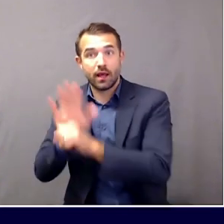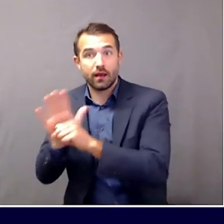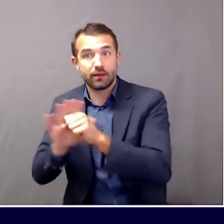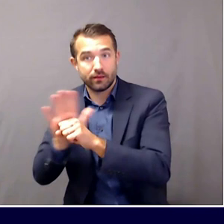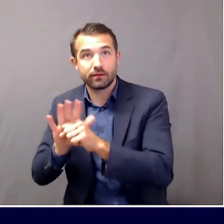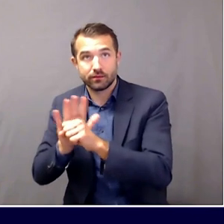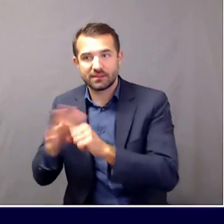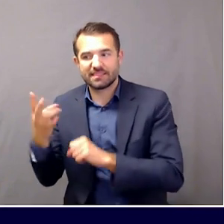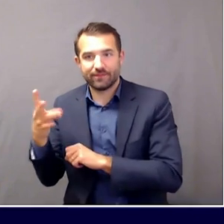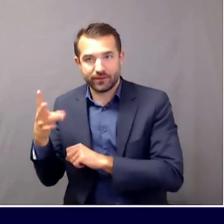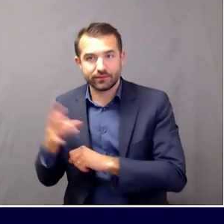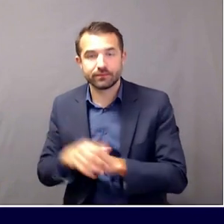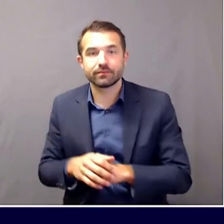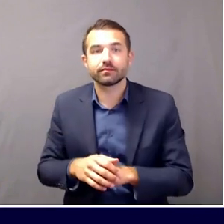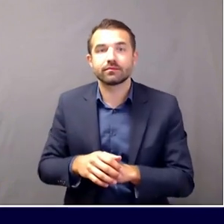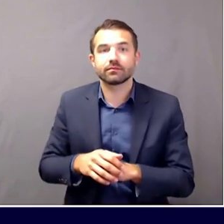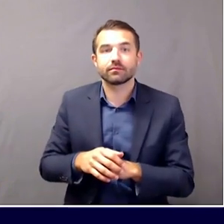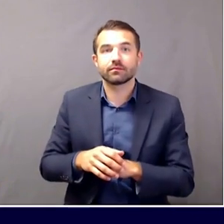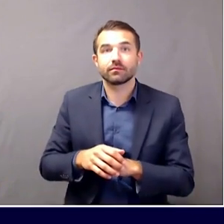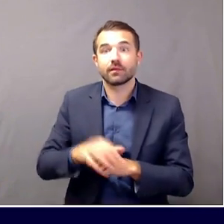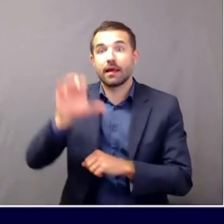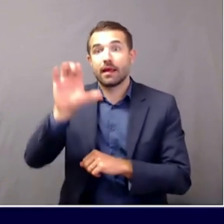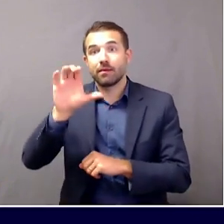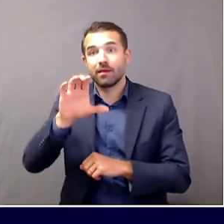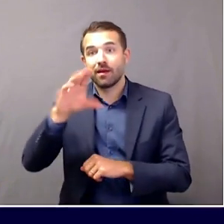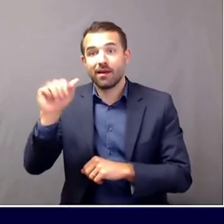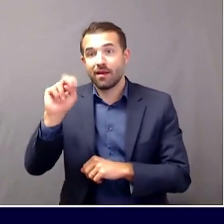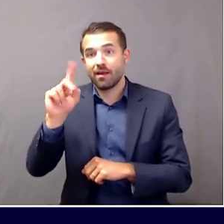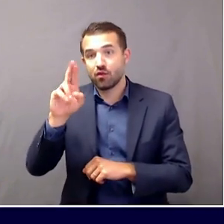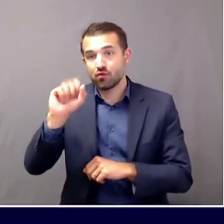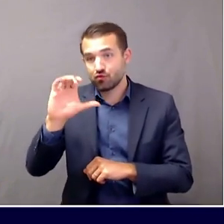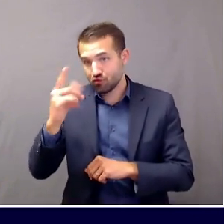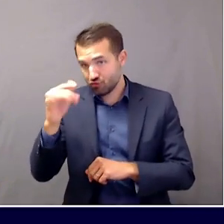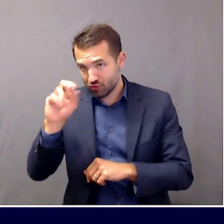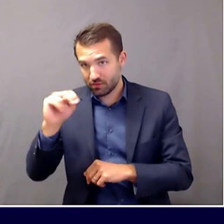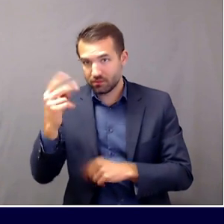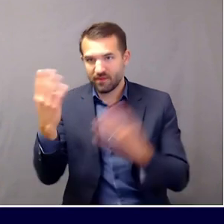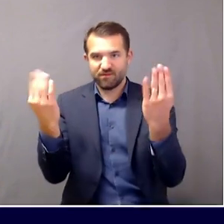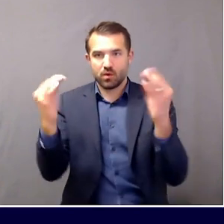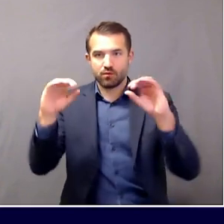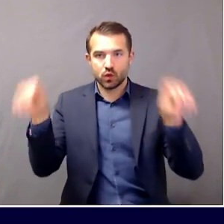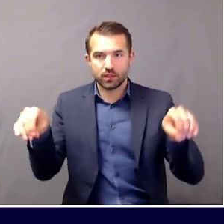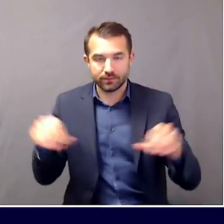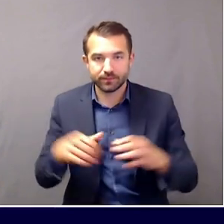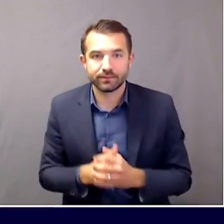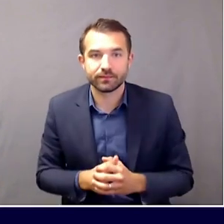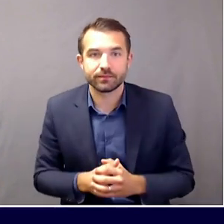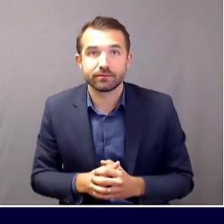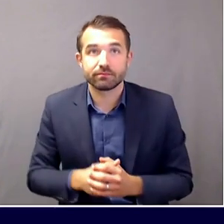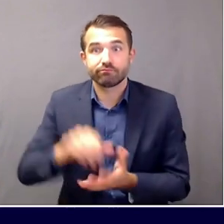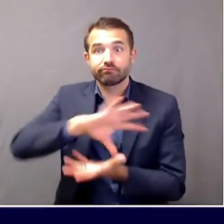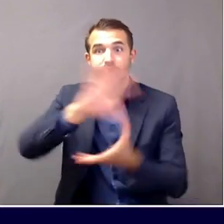for approximately 14% of yesterday's new cases. Overall,